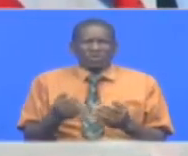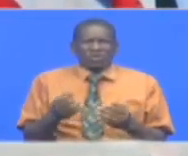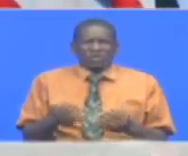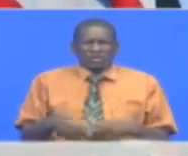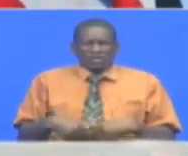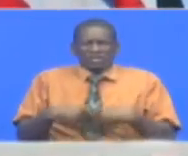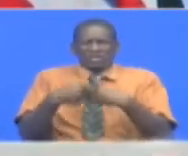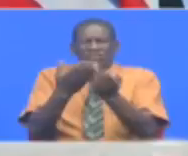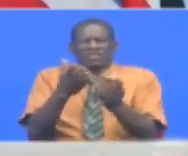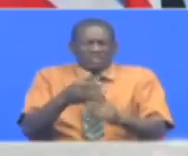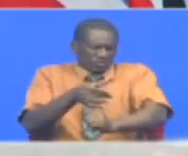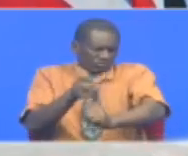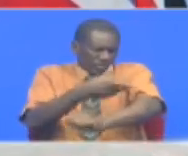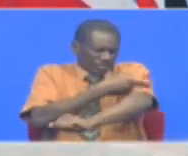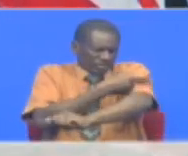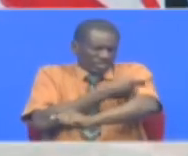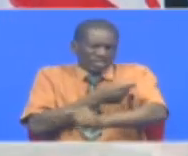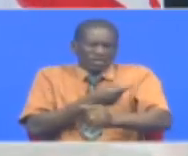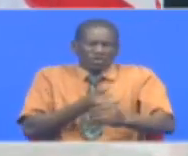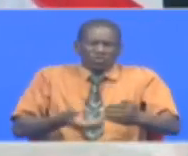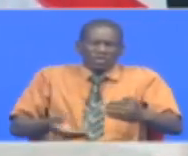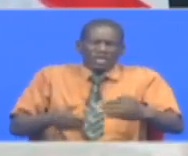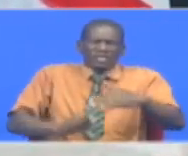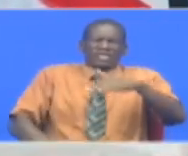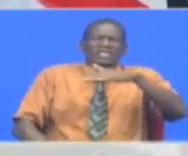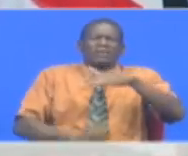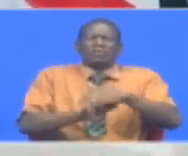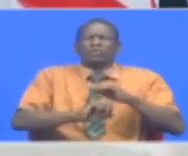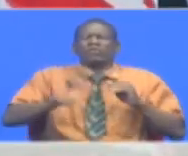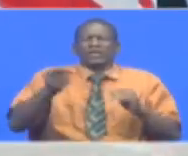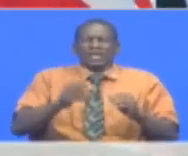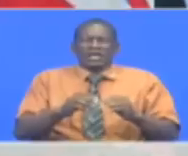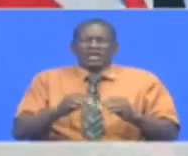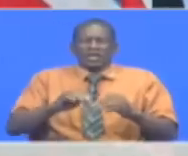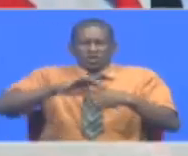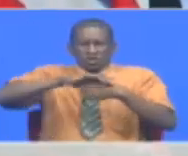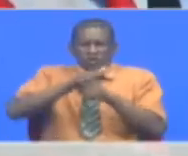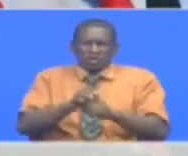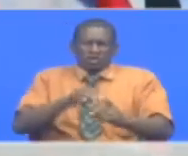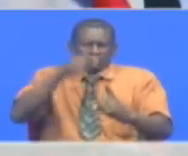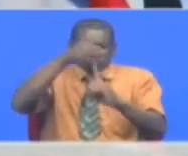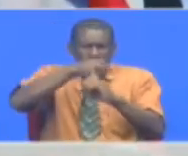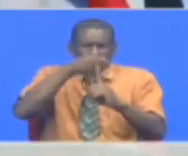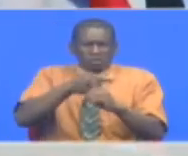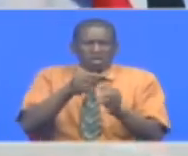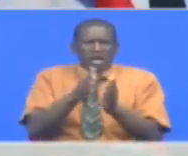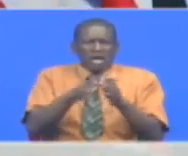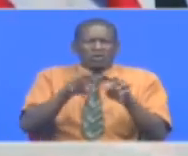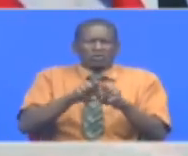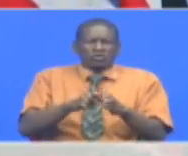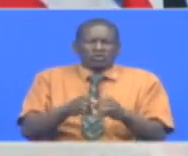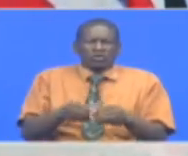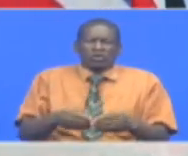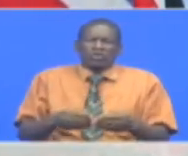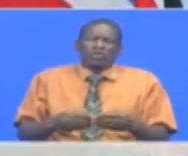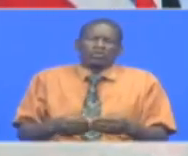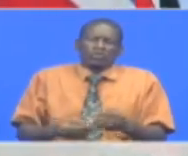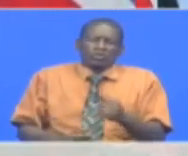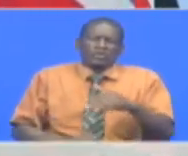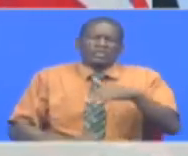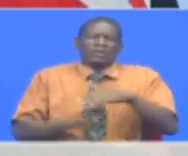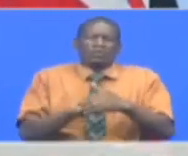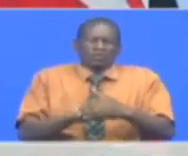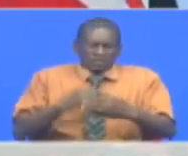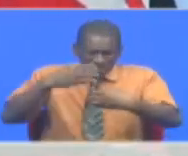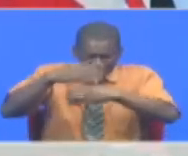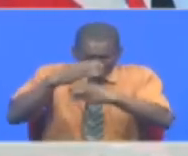addition to our support to Kenya's COVID-19 response through laboratory testing, through supplies and equipment,